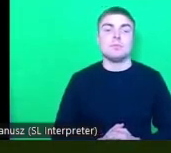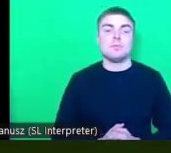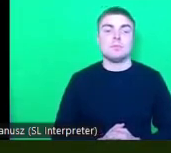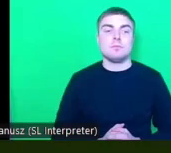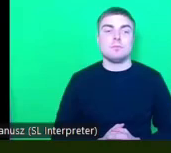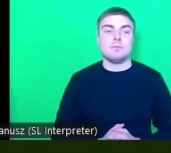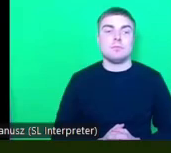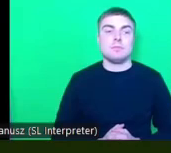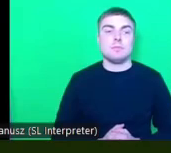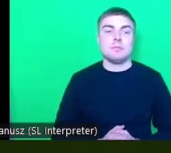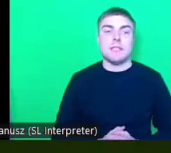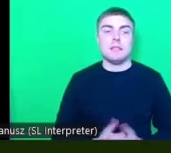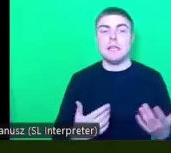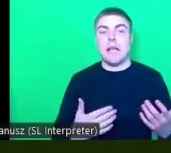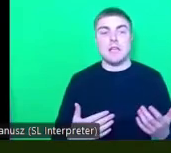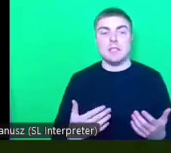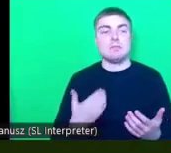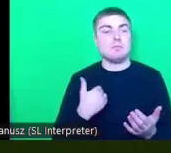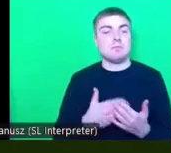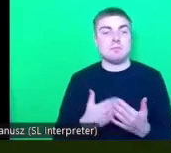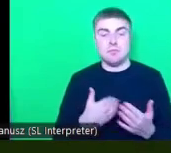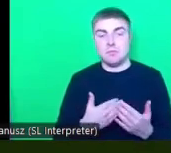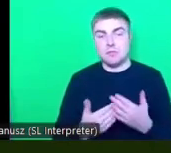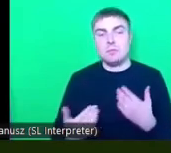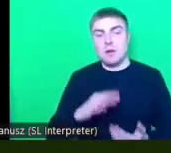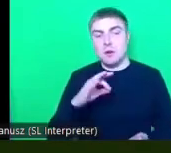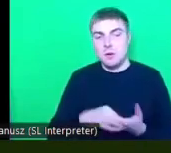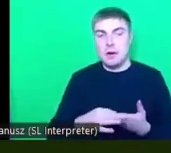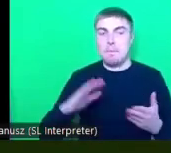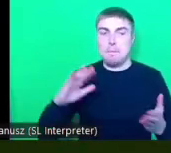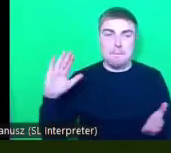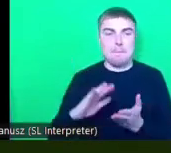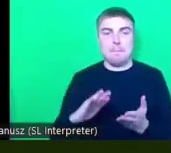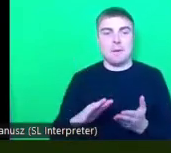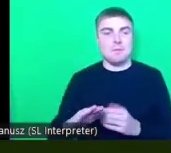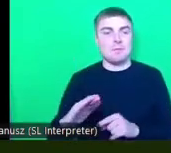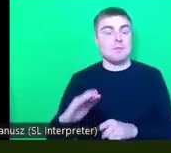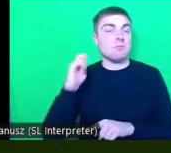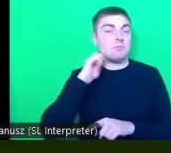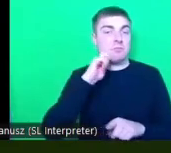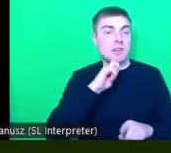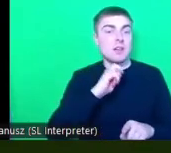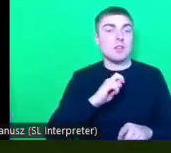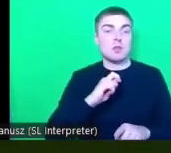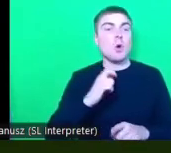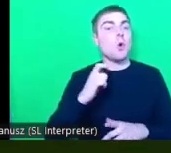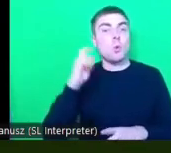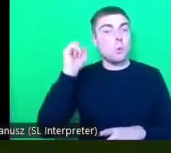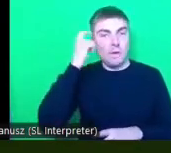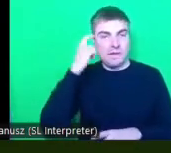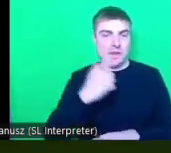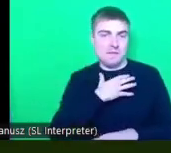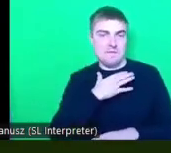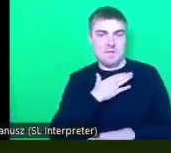category that wolves kill. But in Norway, instead, they are harvesting a higher proportion of calves. Here, for